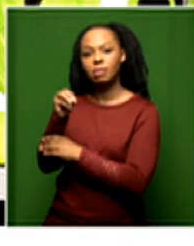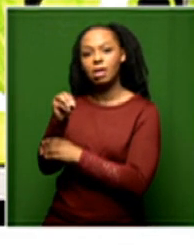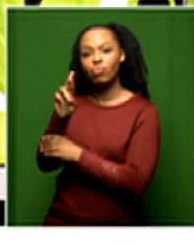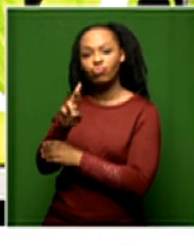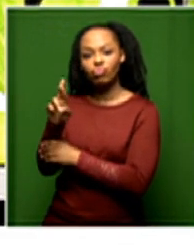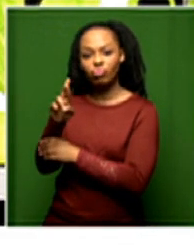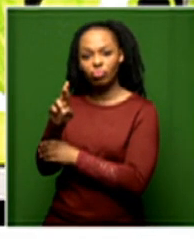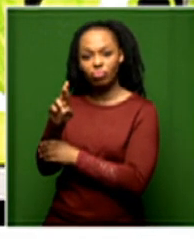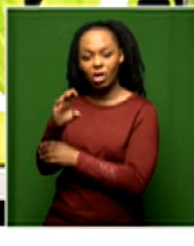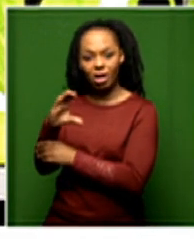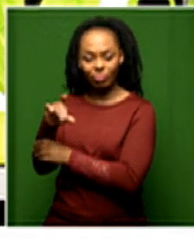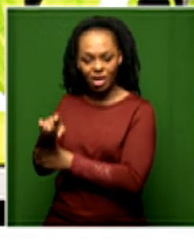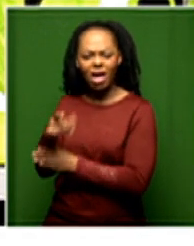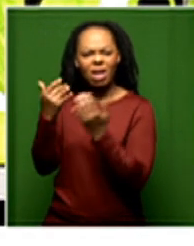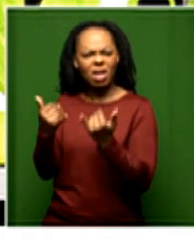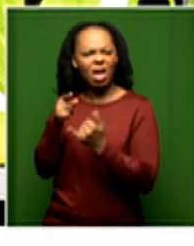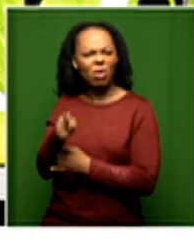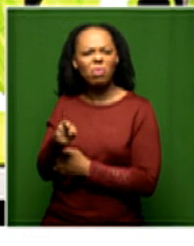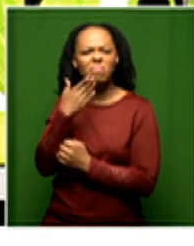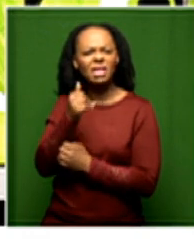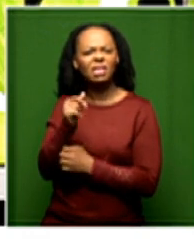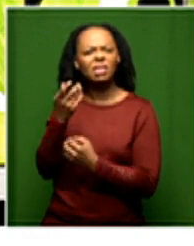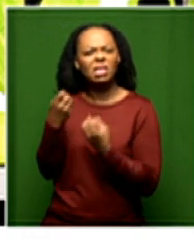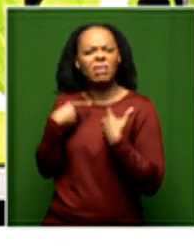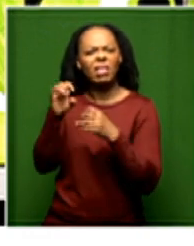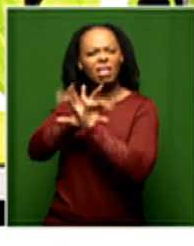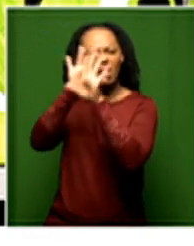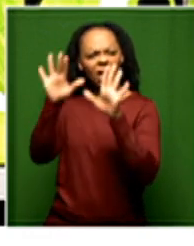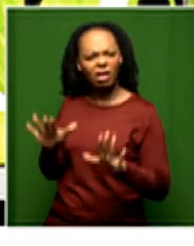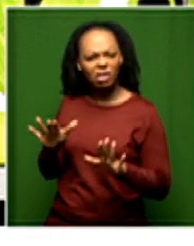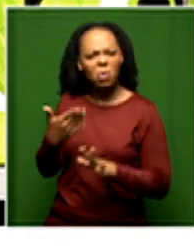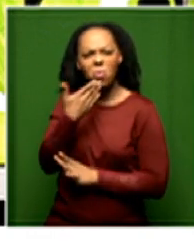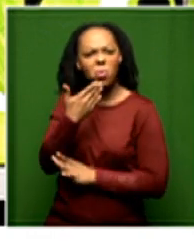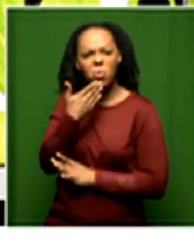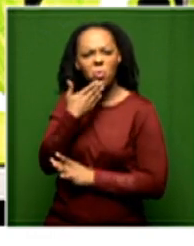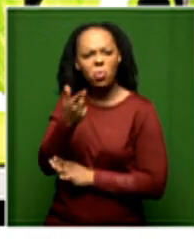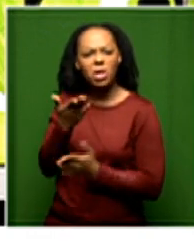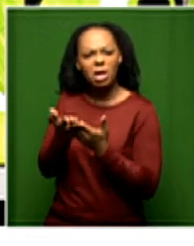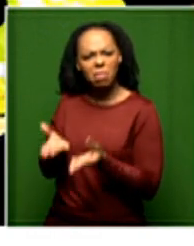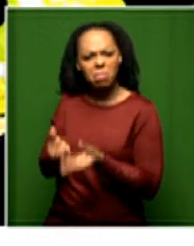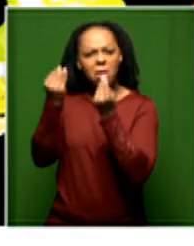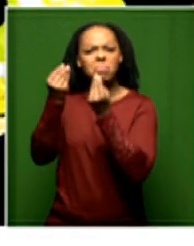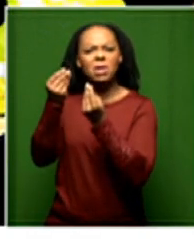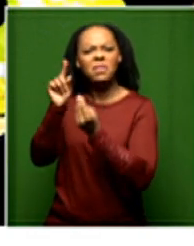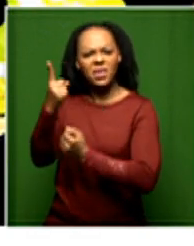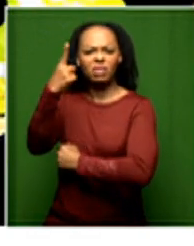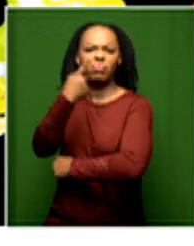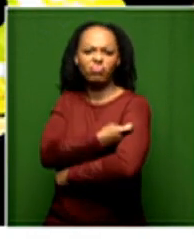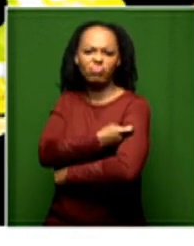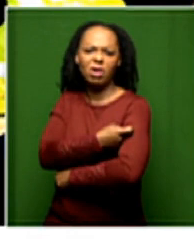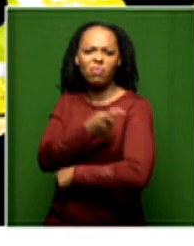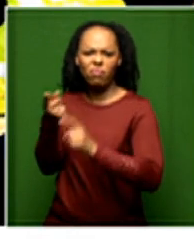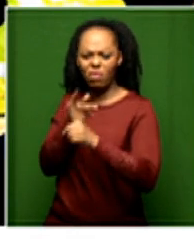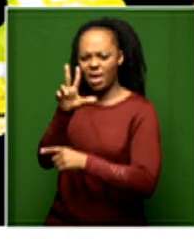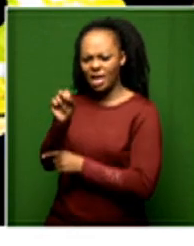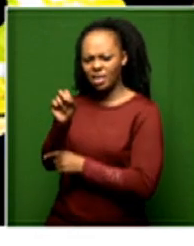regard, can you just give us a little more clarity as to who is likely to receive this first batch of